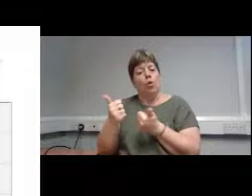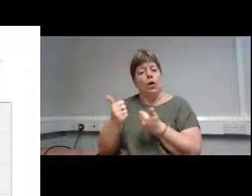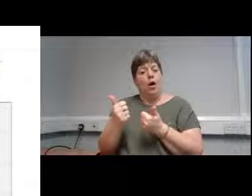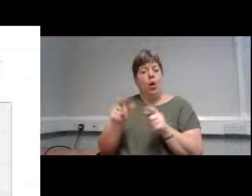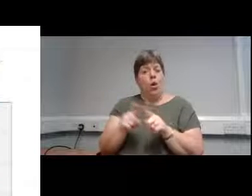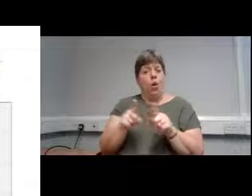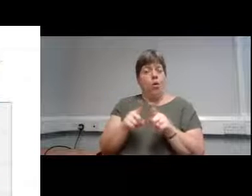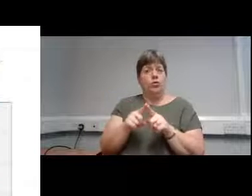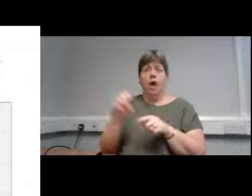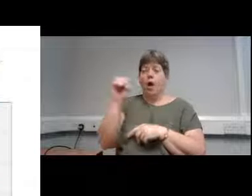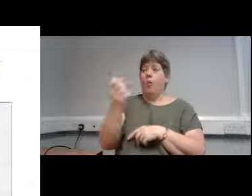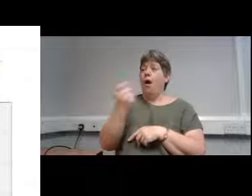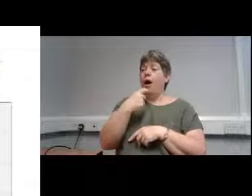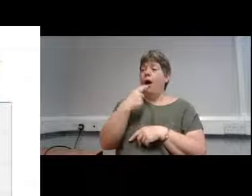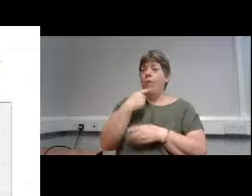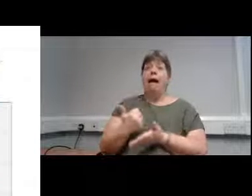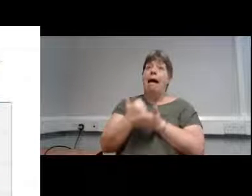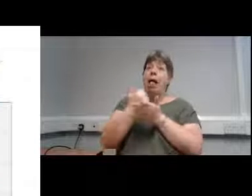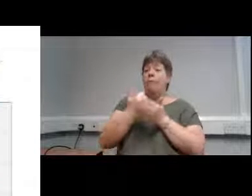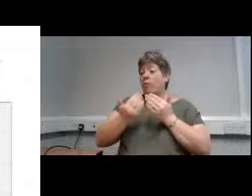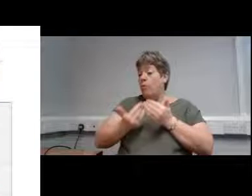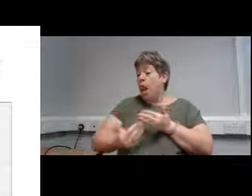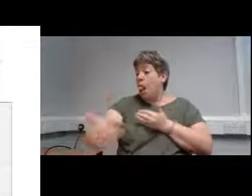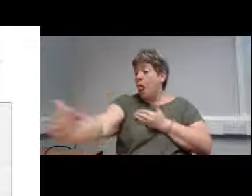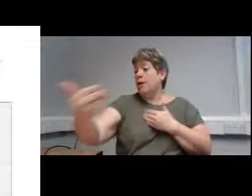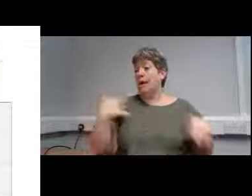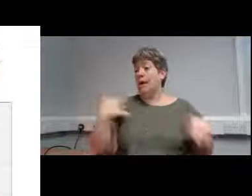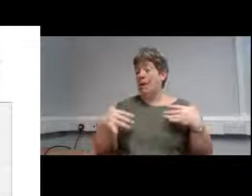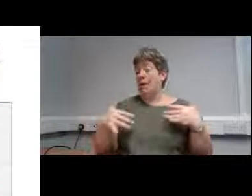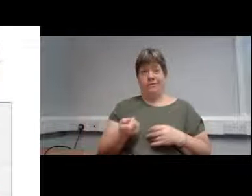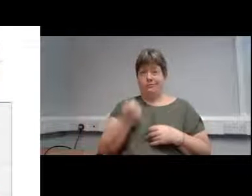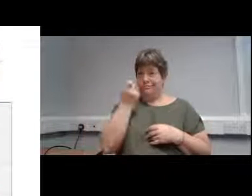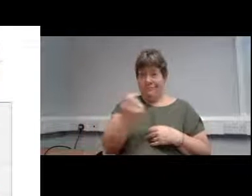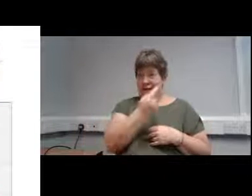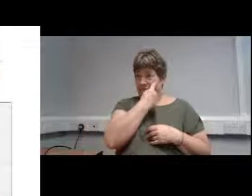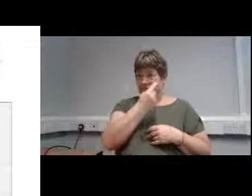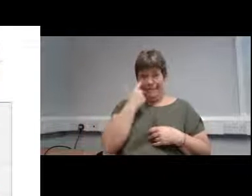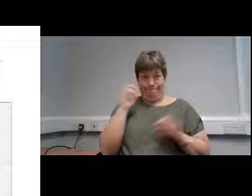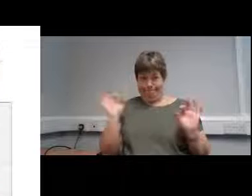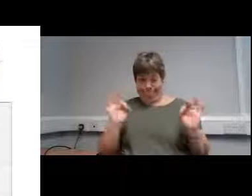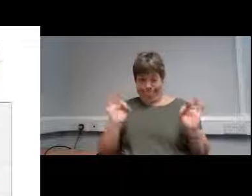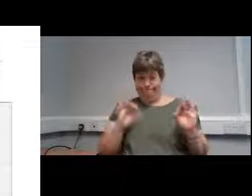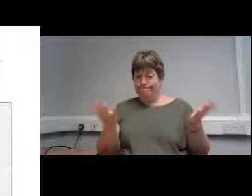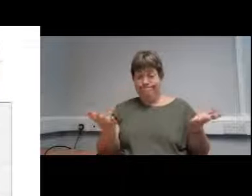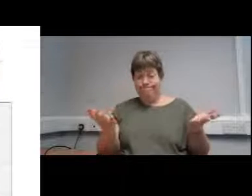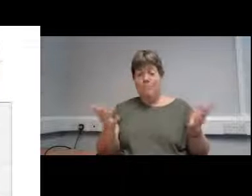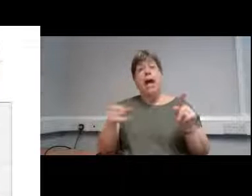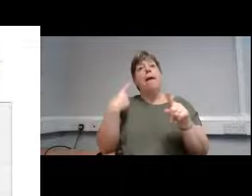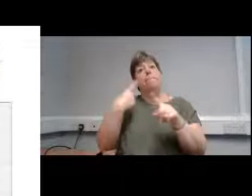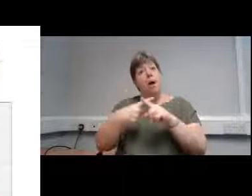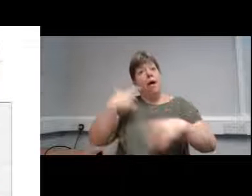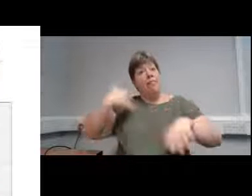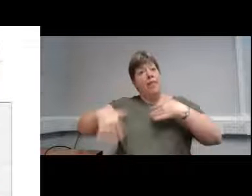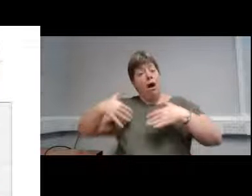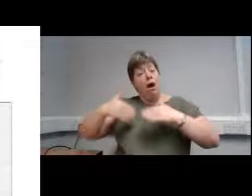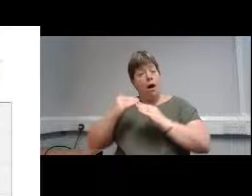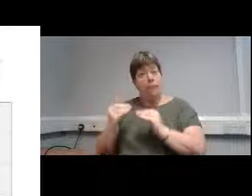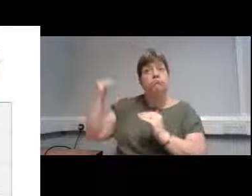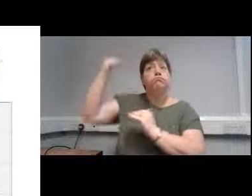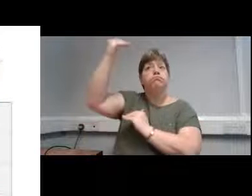evidence that opioids are helpful in long-term pain, and that risk of harm increases significantly as you get above 120